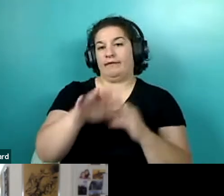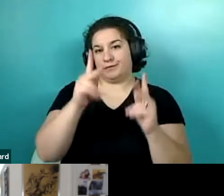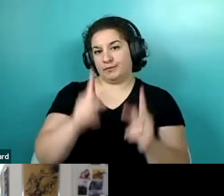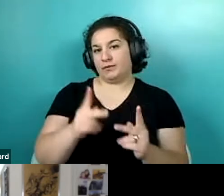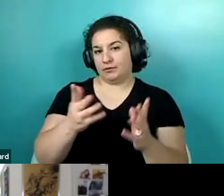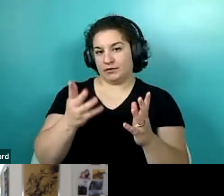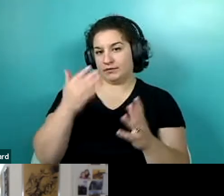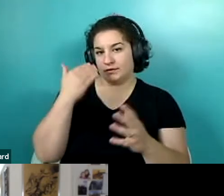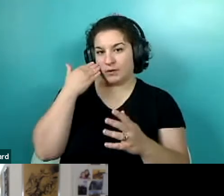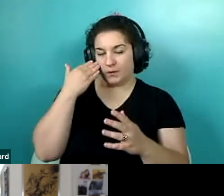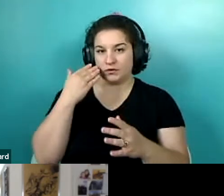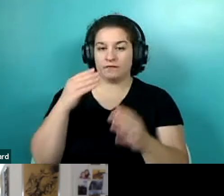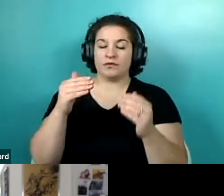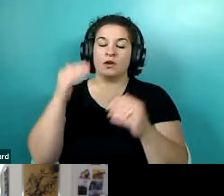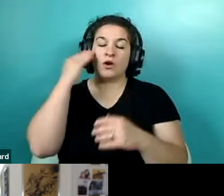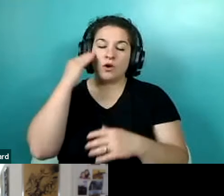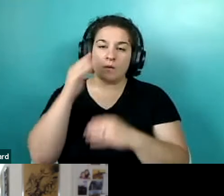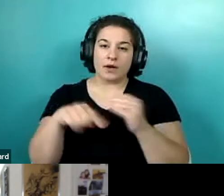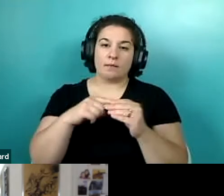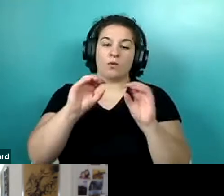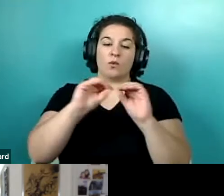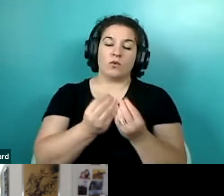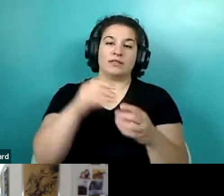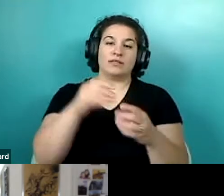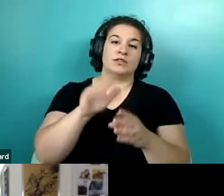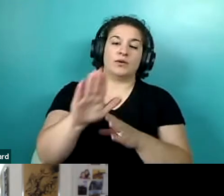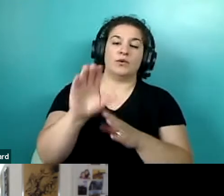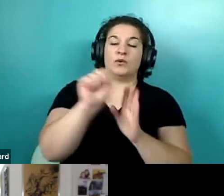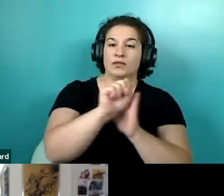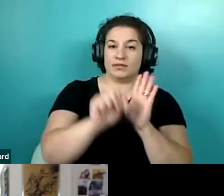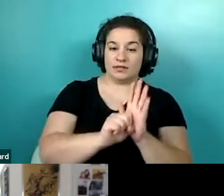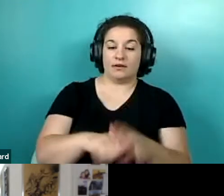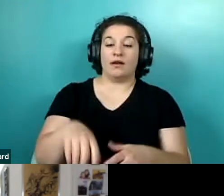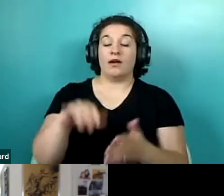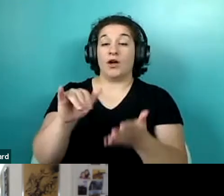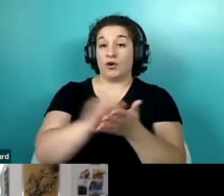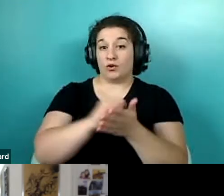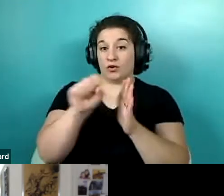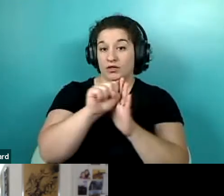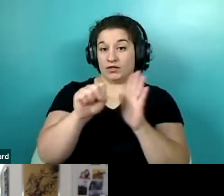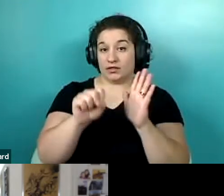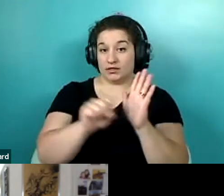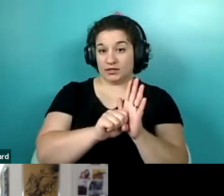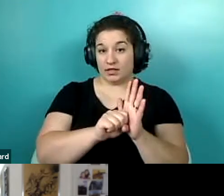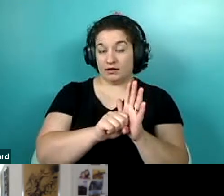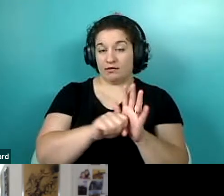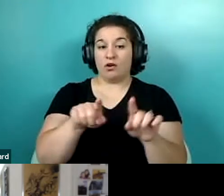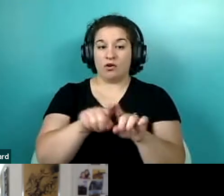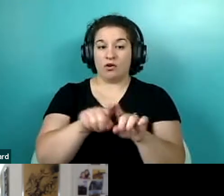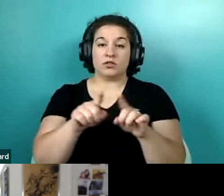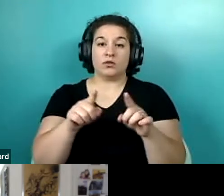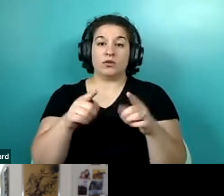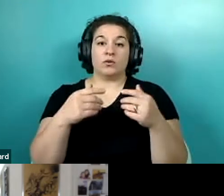your state, like in New York, in addition to the Centers for Independent Living, there are parent